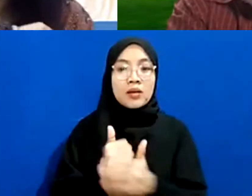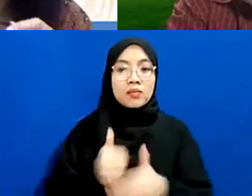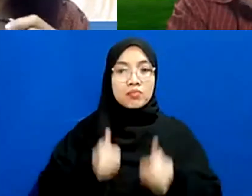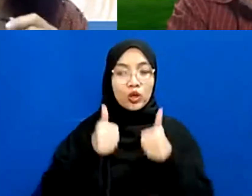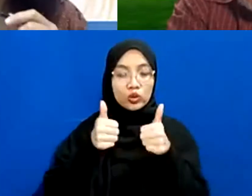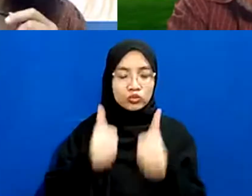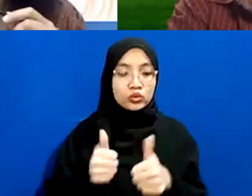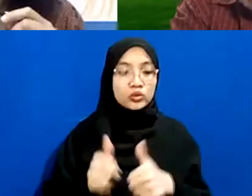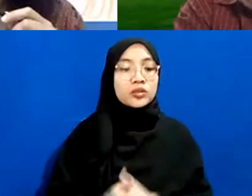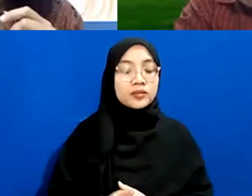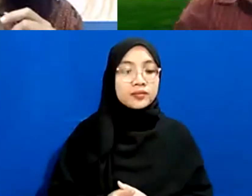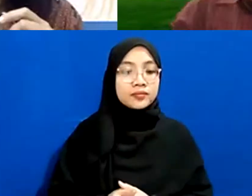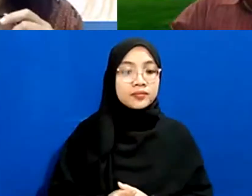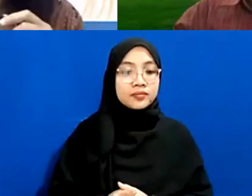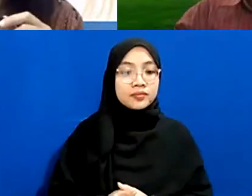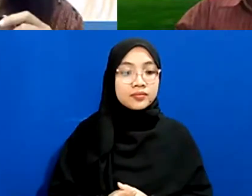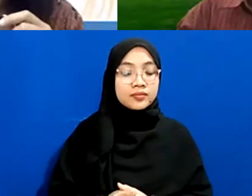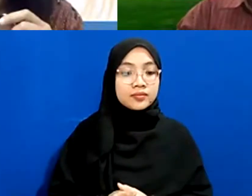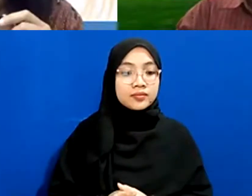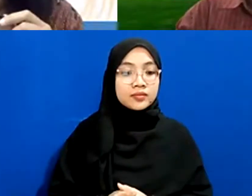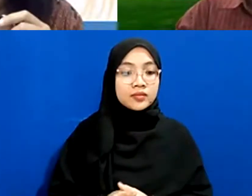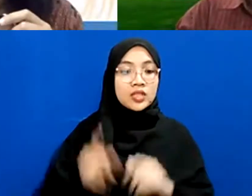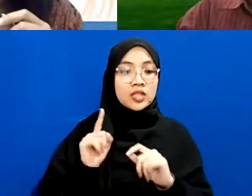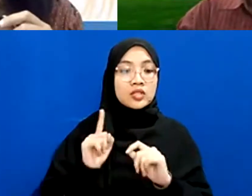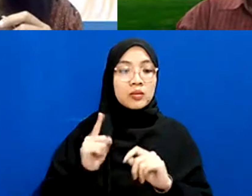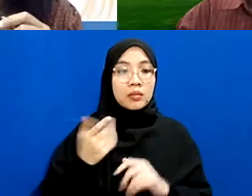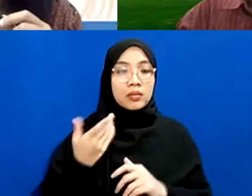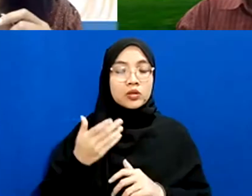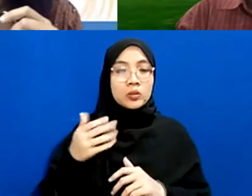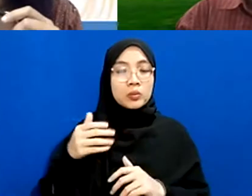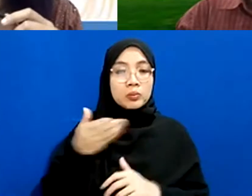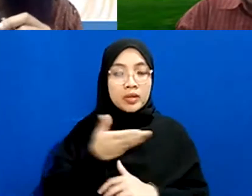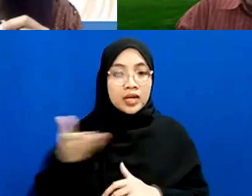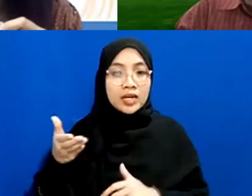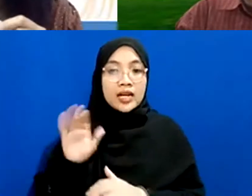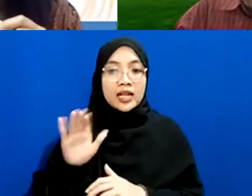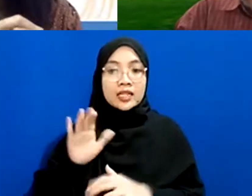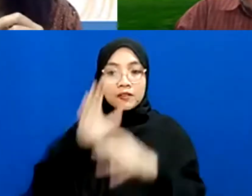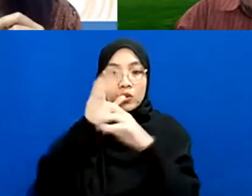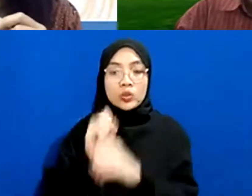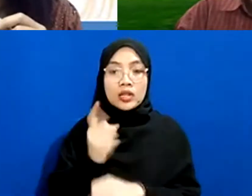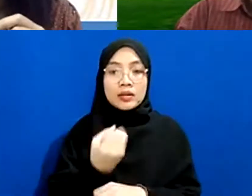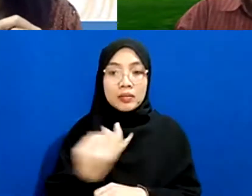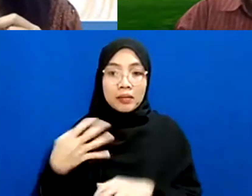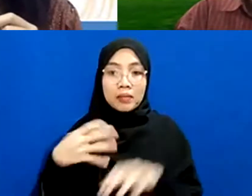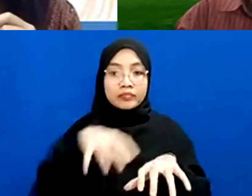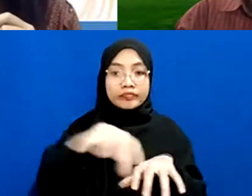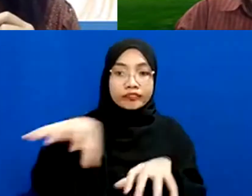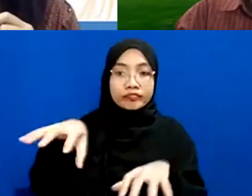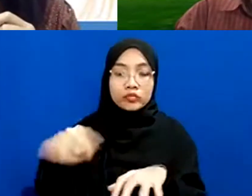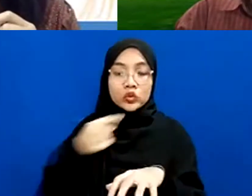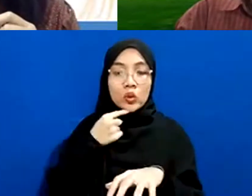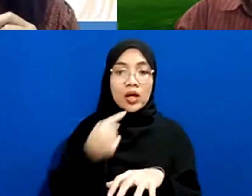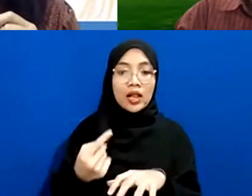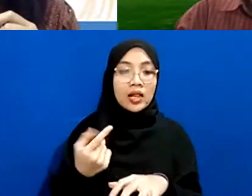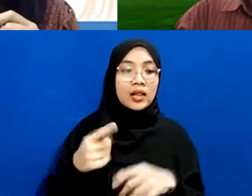certain stage of development, which is adolescent, and comparing student and non-students, or if